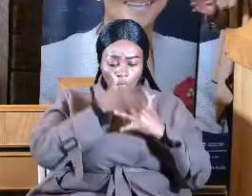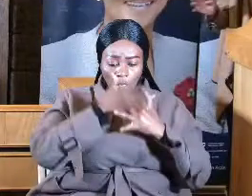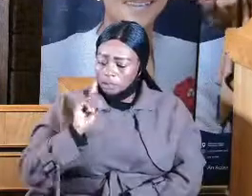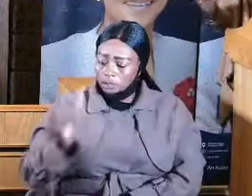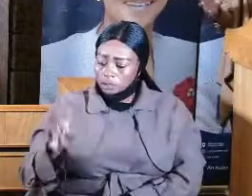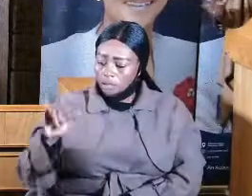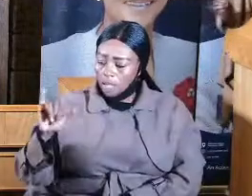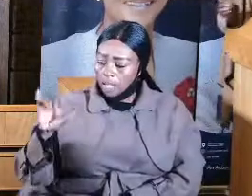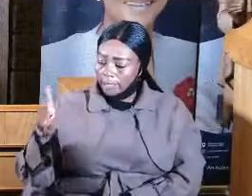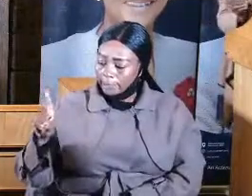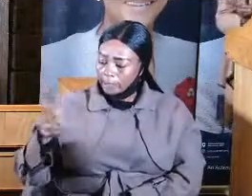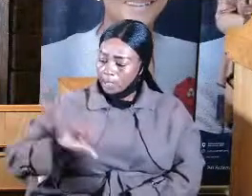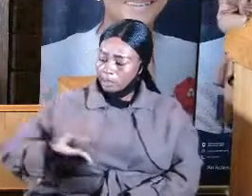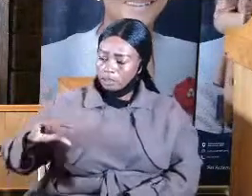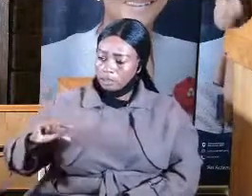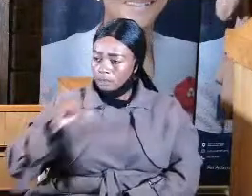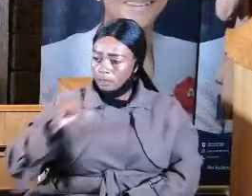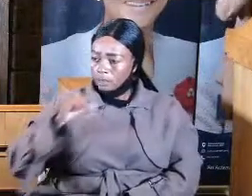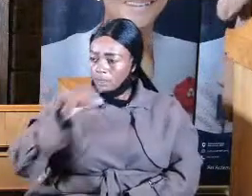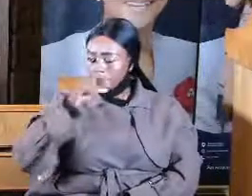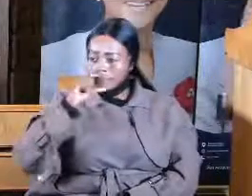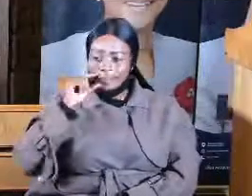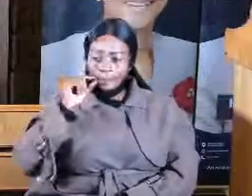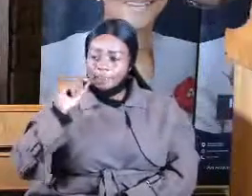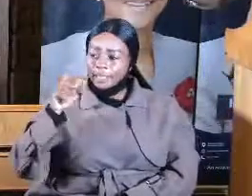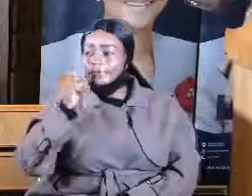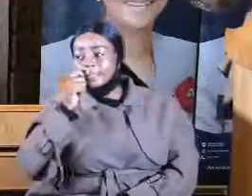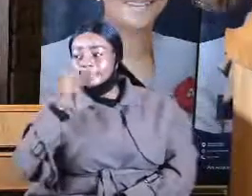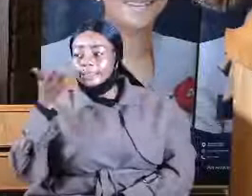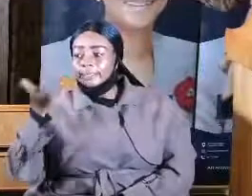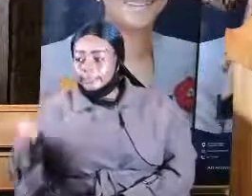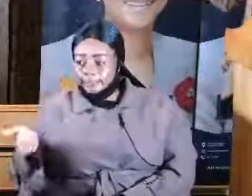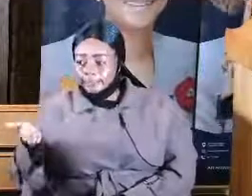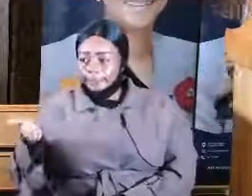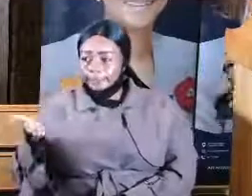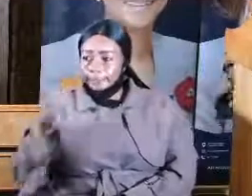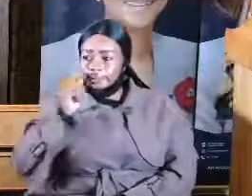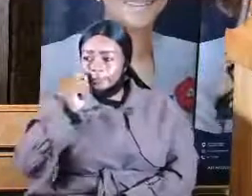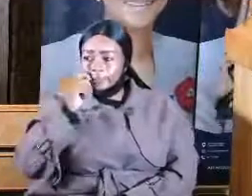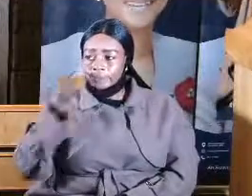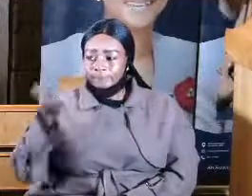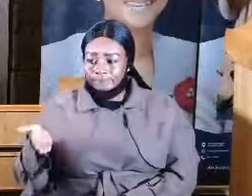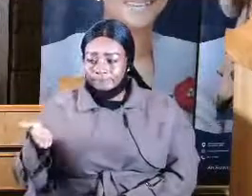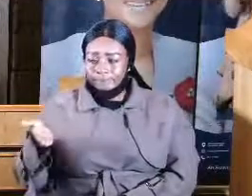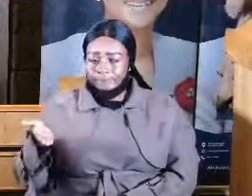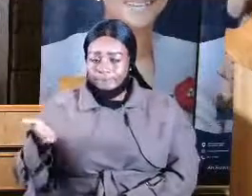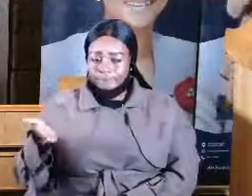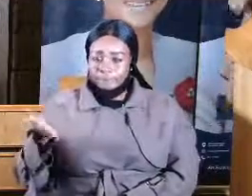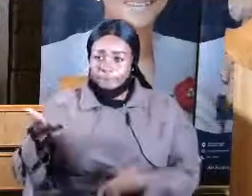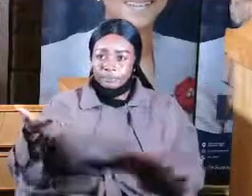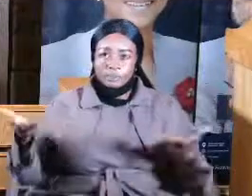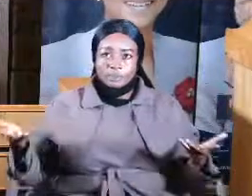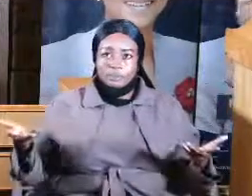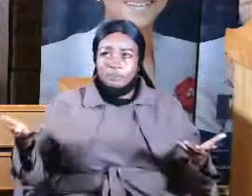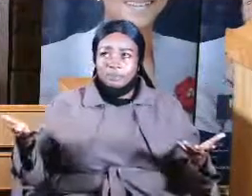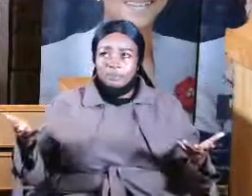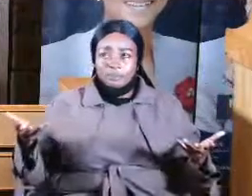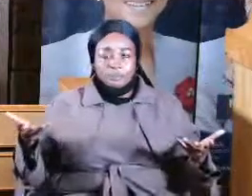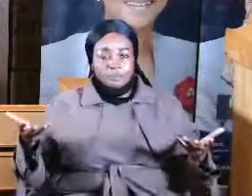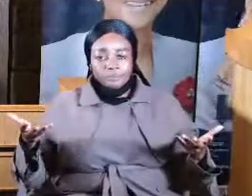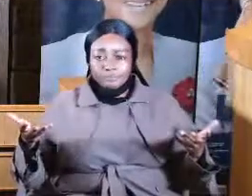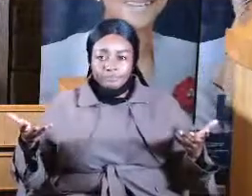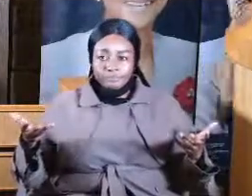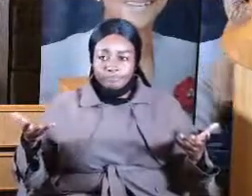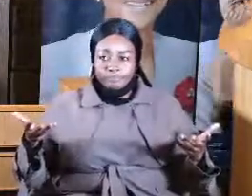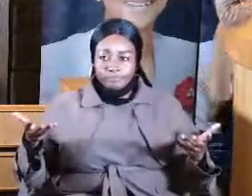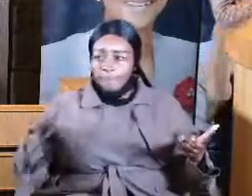they'll see the name and then they'll say, Ntate mang mang. You understand? So they end up not going